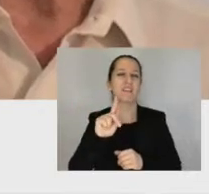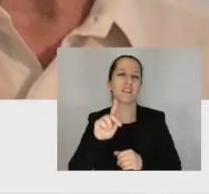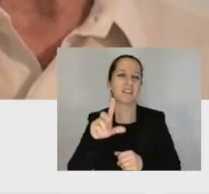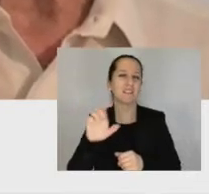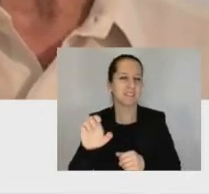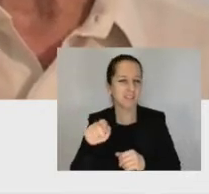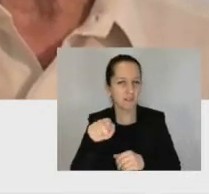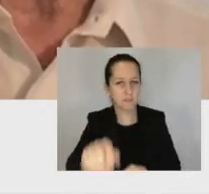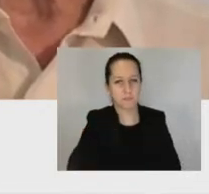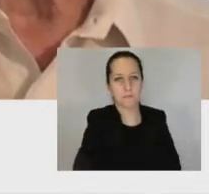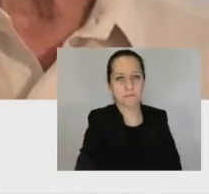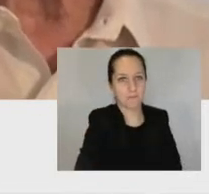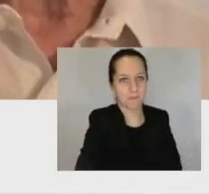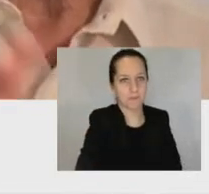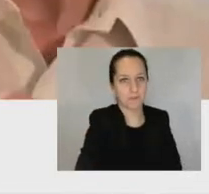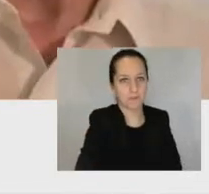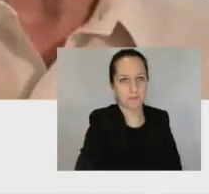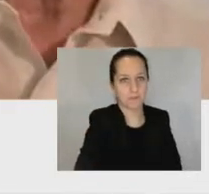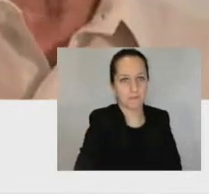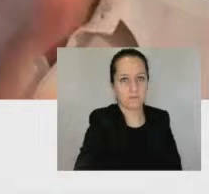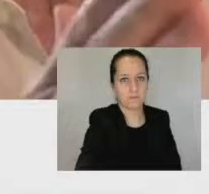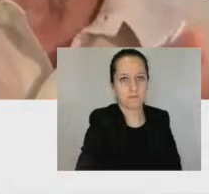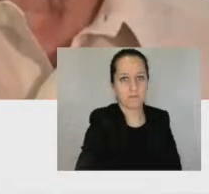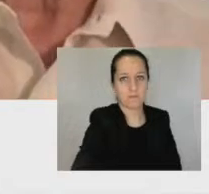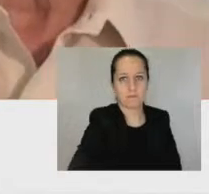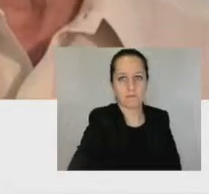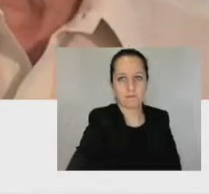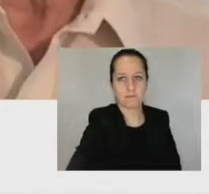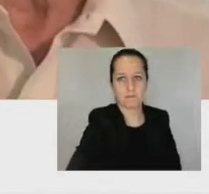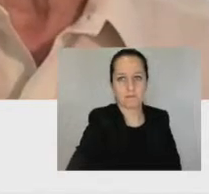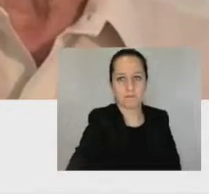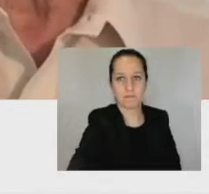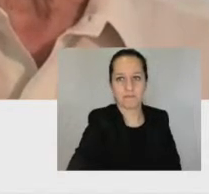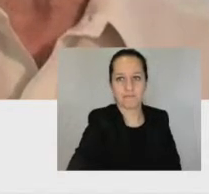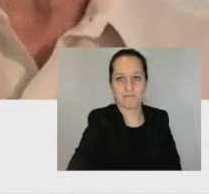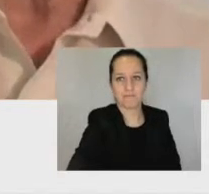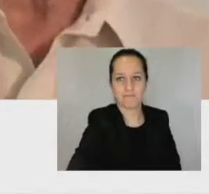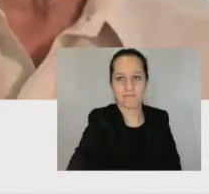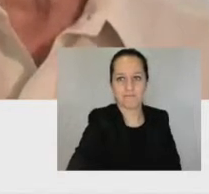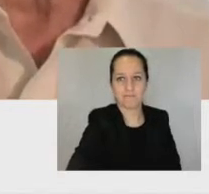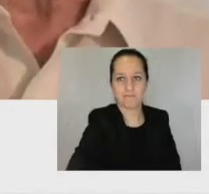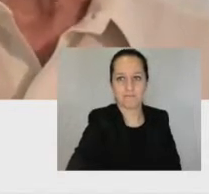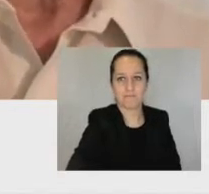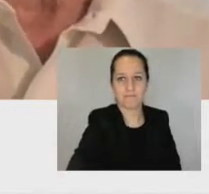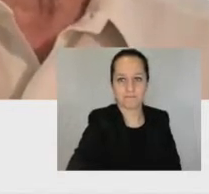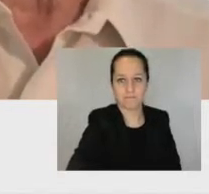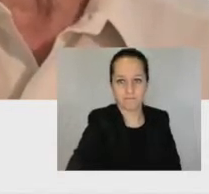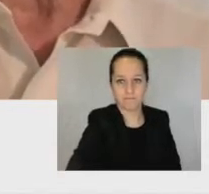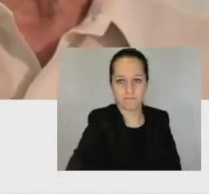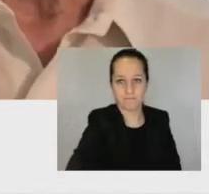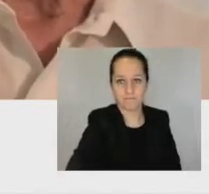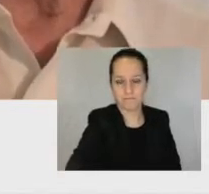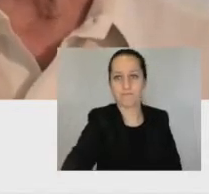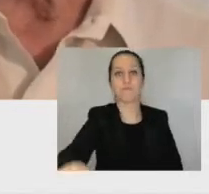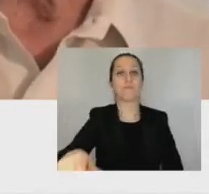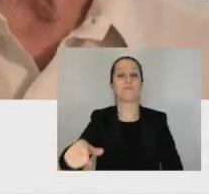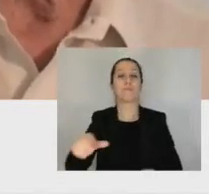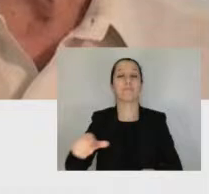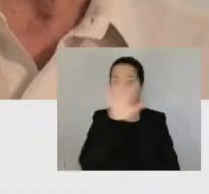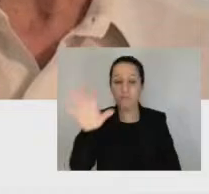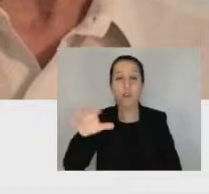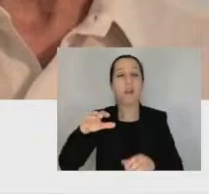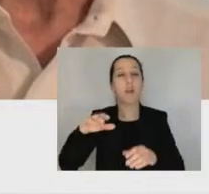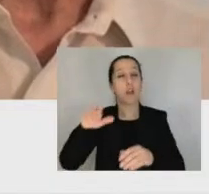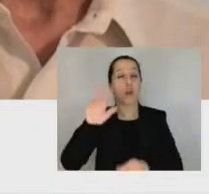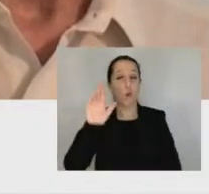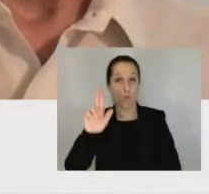more than 40 with a number of different places that have approached us. We may well have 50 by the end of the